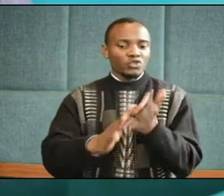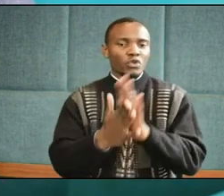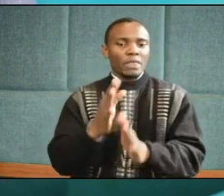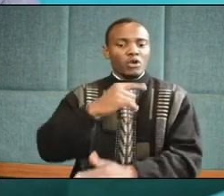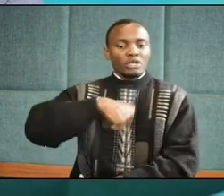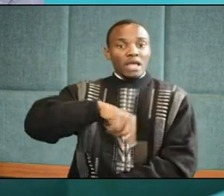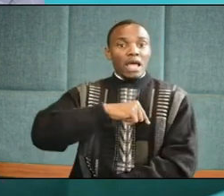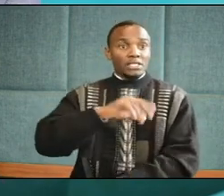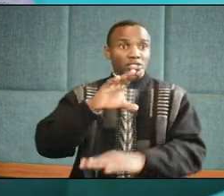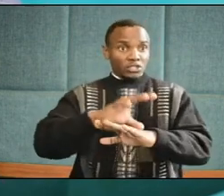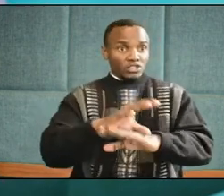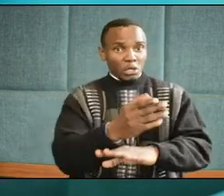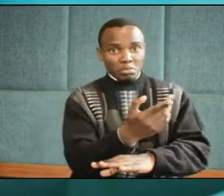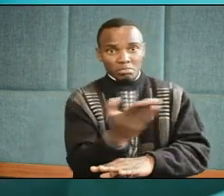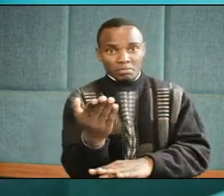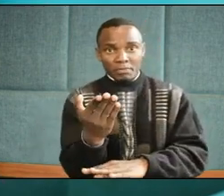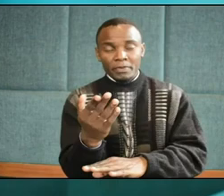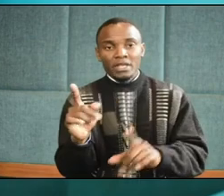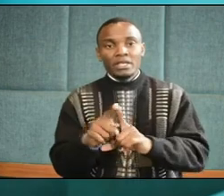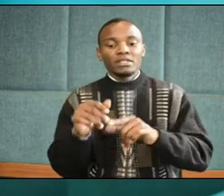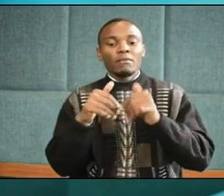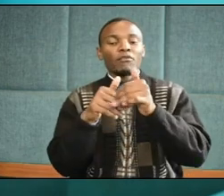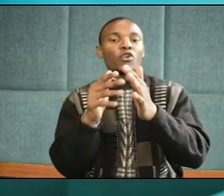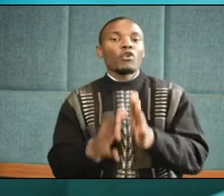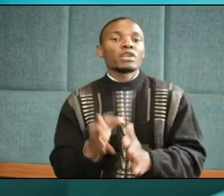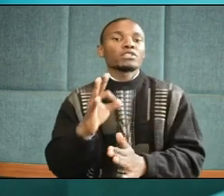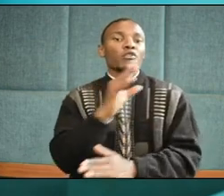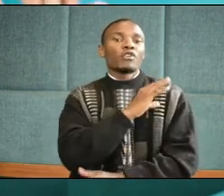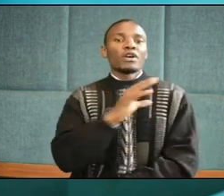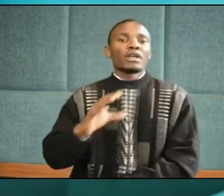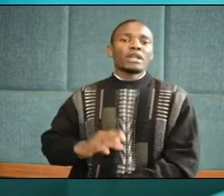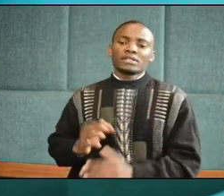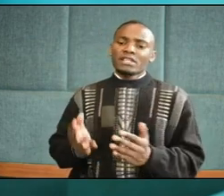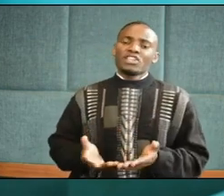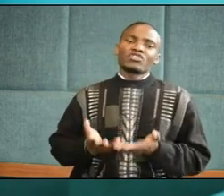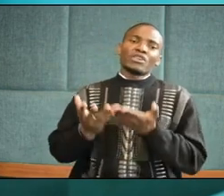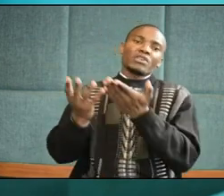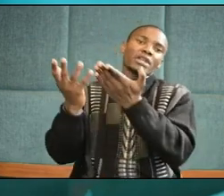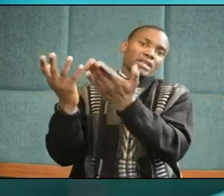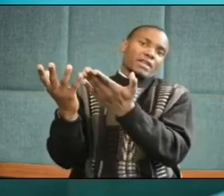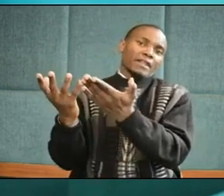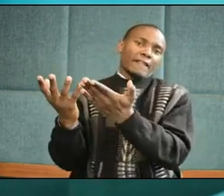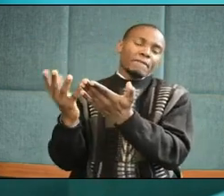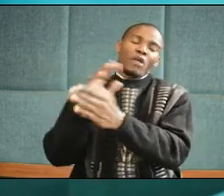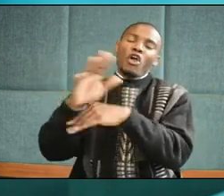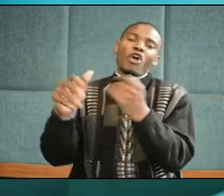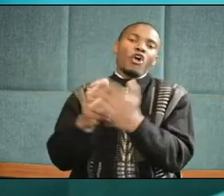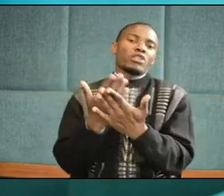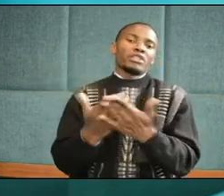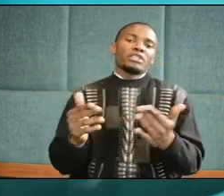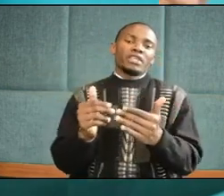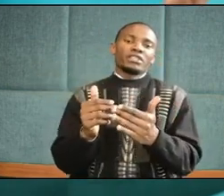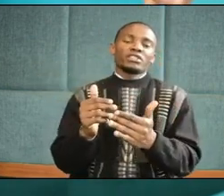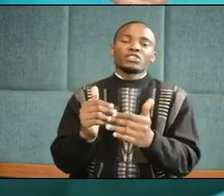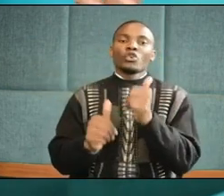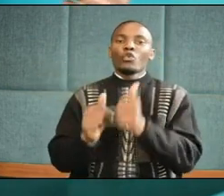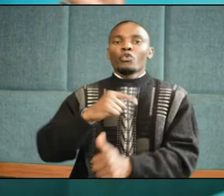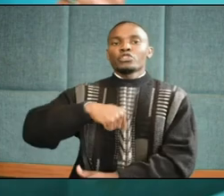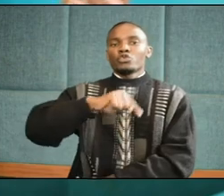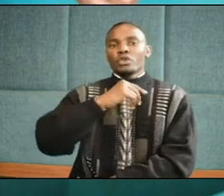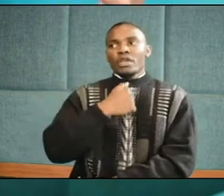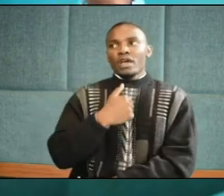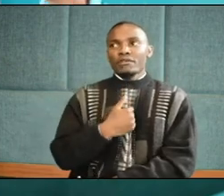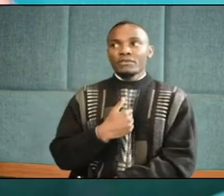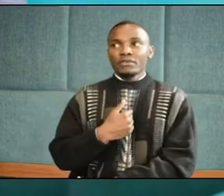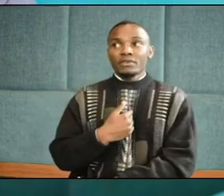as a church, as followers of Christ, surrendering all what we have. The reason